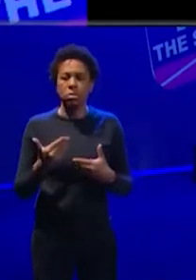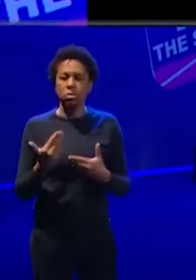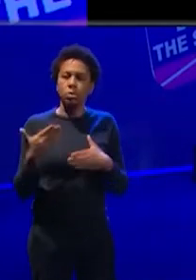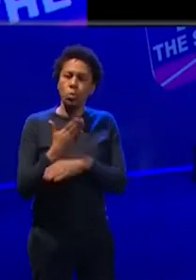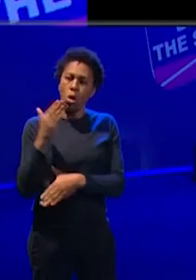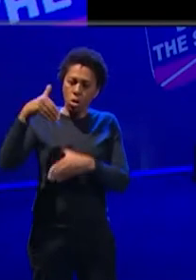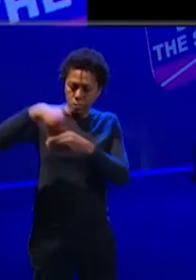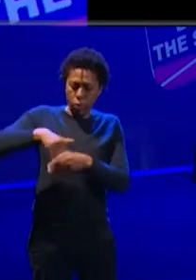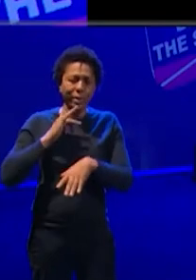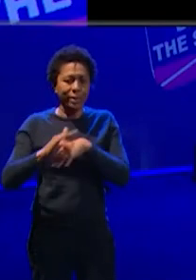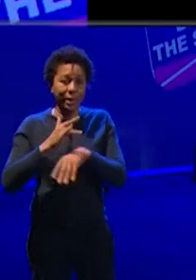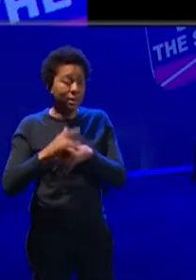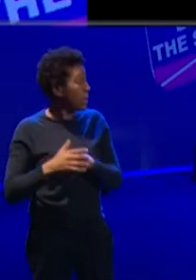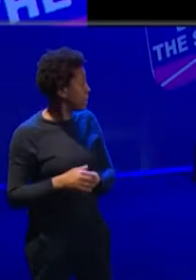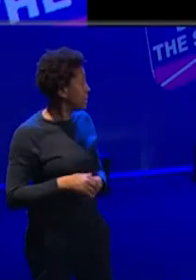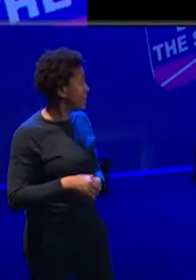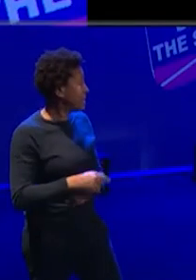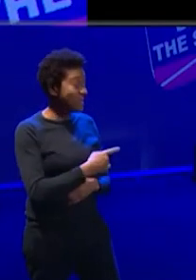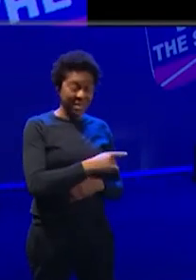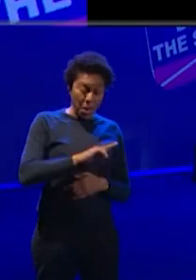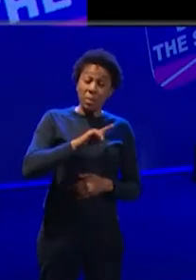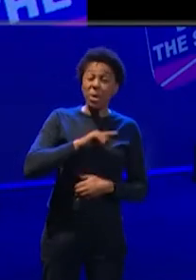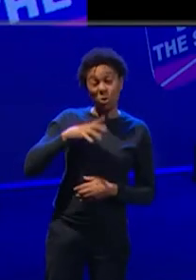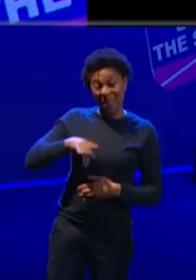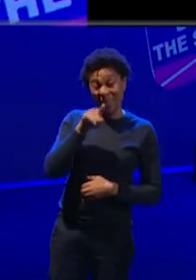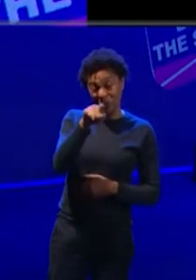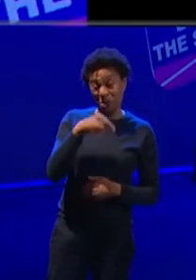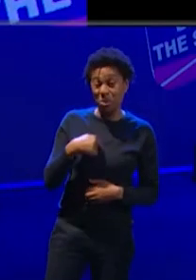Because we need you to help fix the mess.